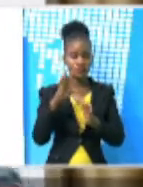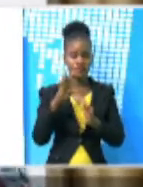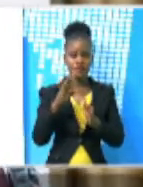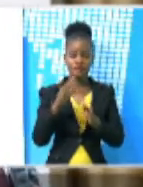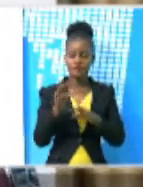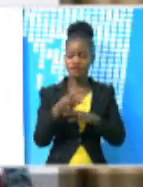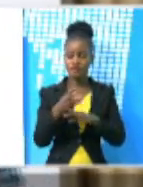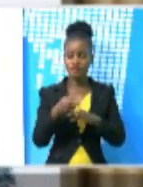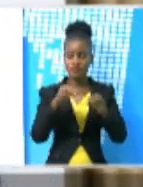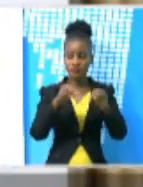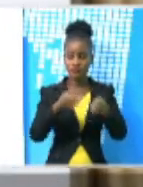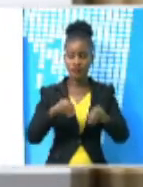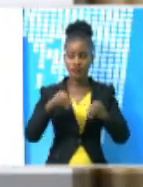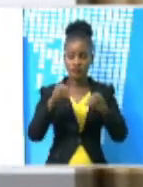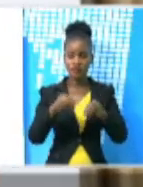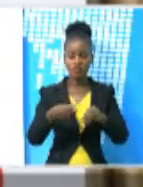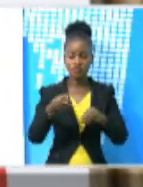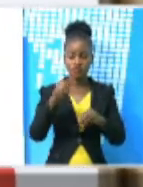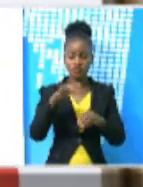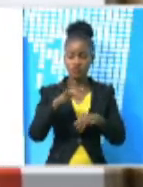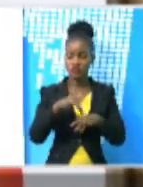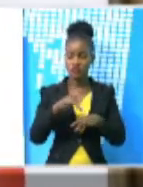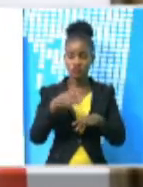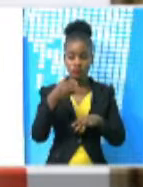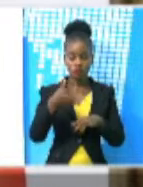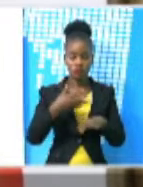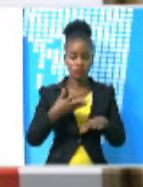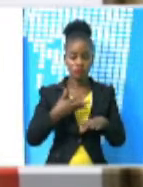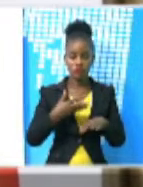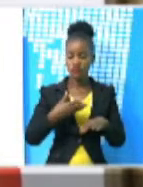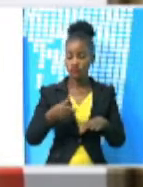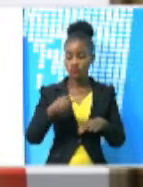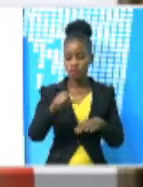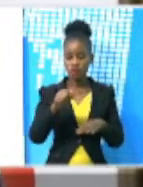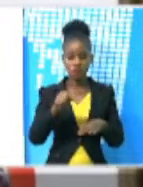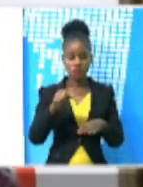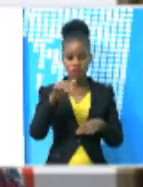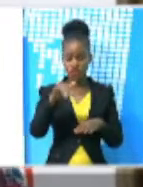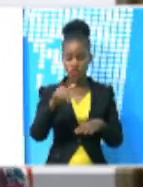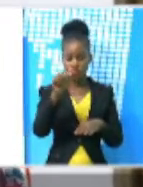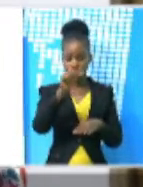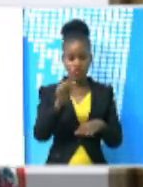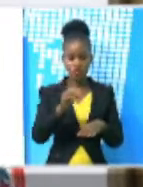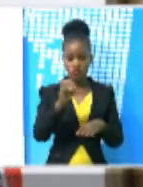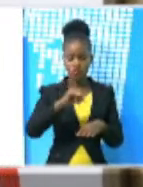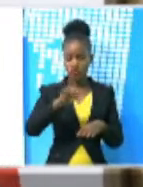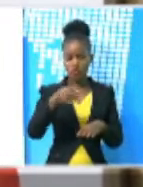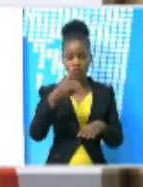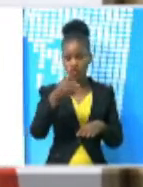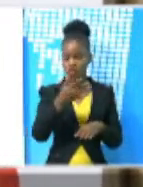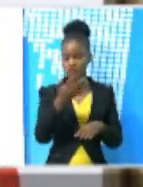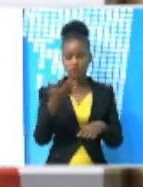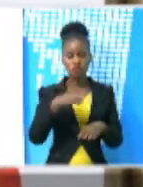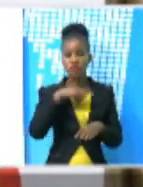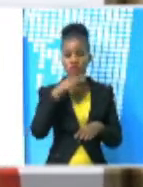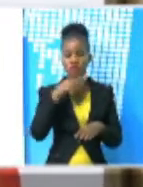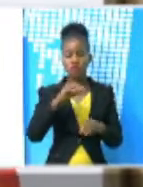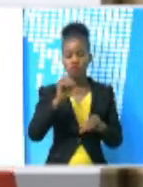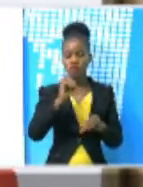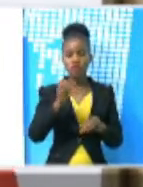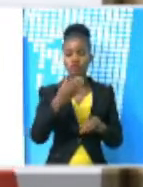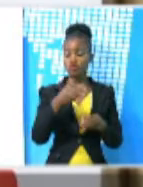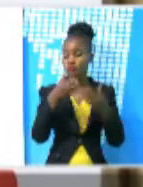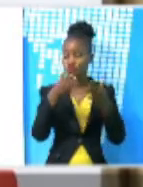of Agriculture to ensure that at least we have an alternative policy. So it's not just enough to say we don't need